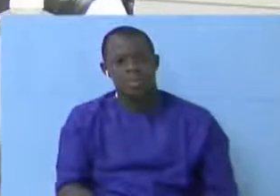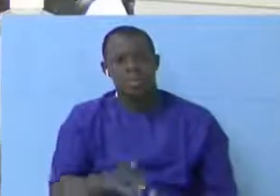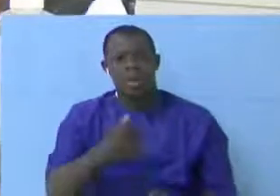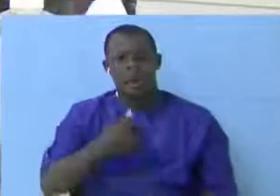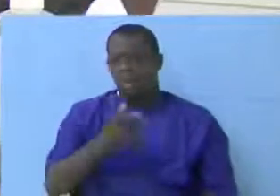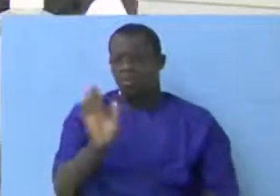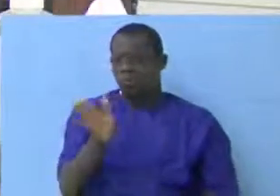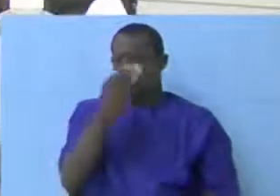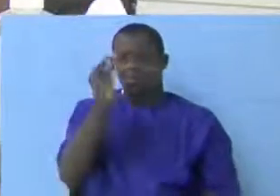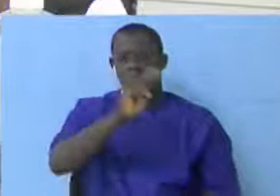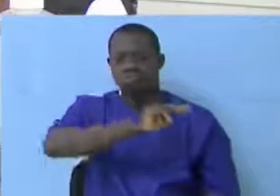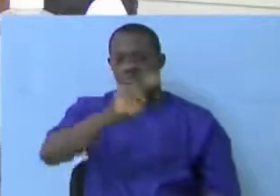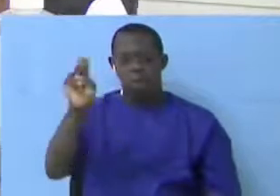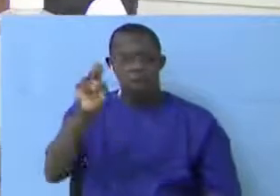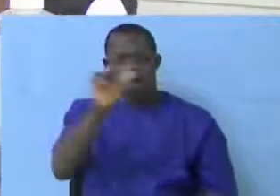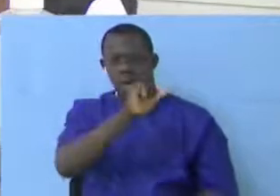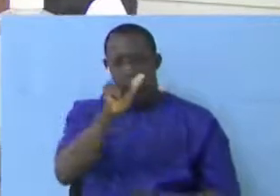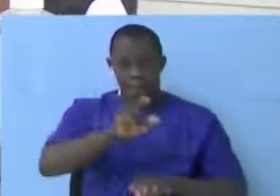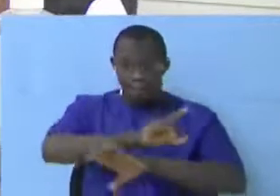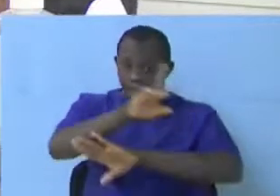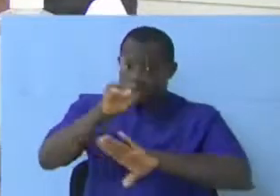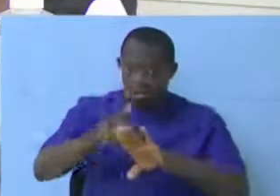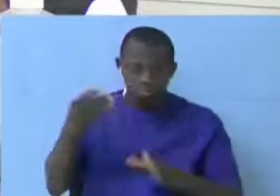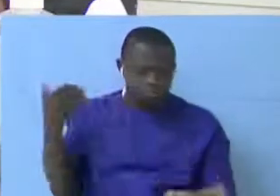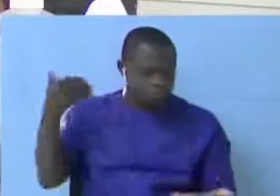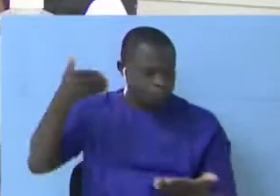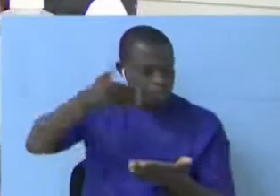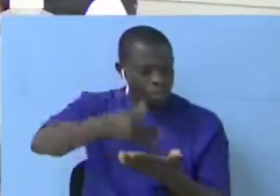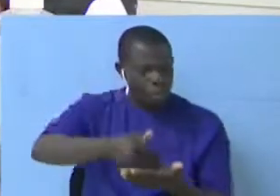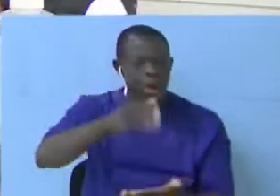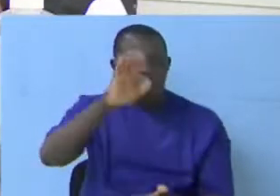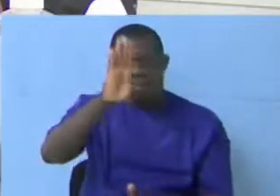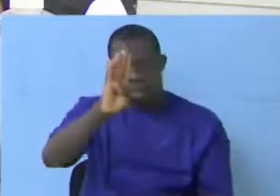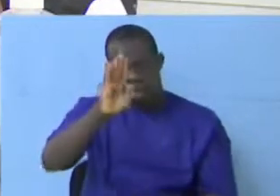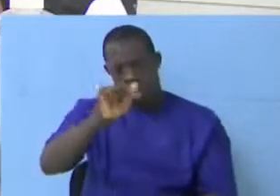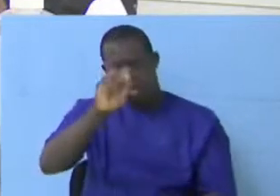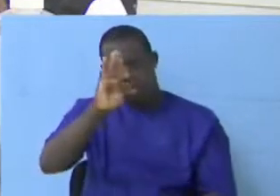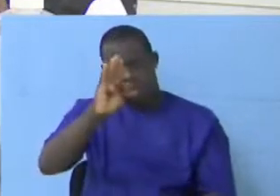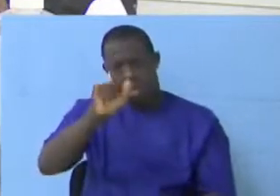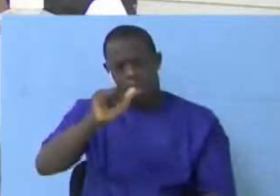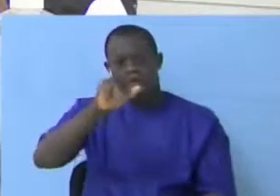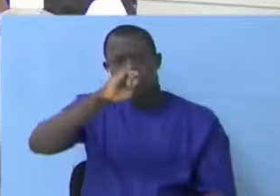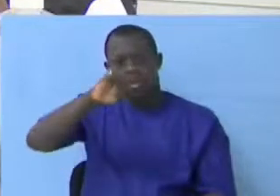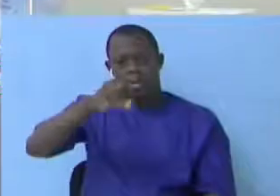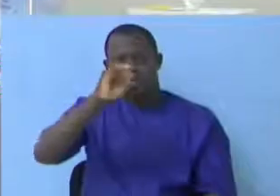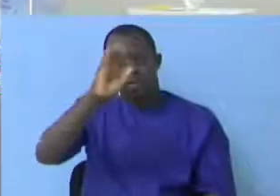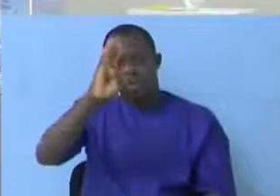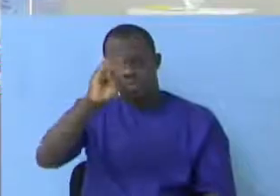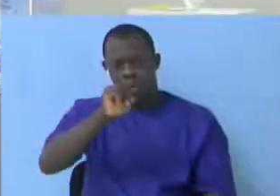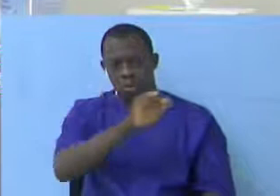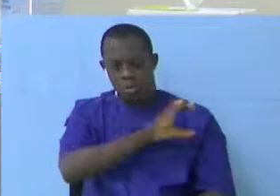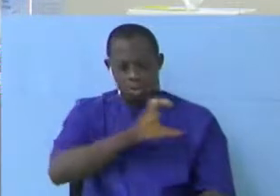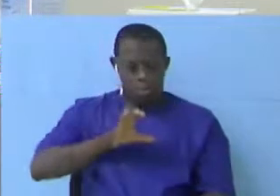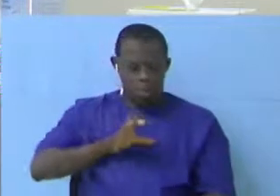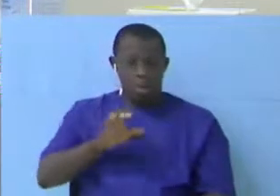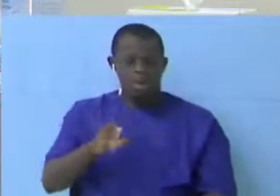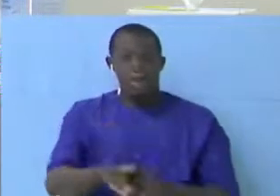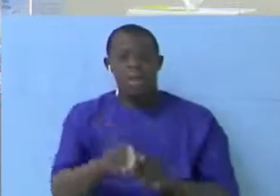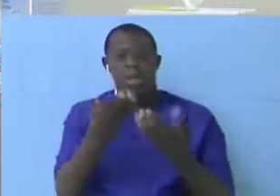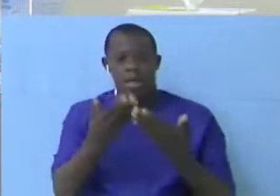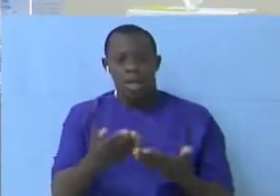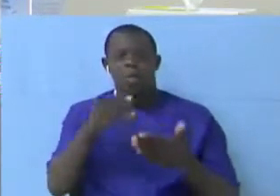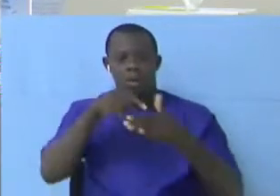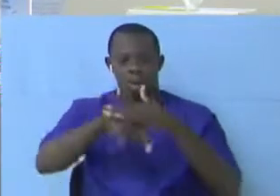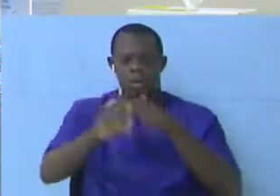didn't go anywhere off to Baba Job's compound. Manta hani dulato for Baba Job la Cordato. Did you, in the bus, did they have